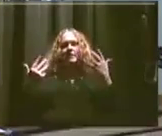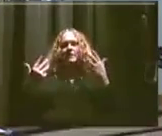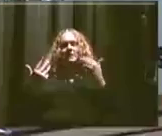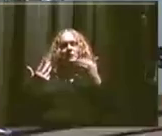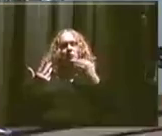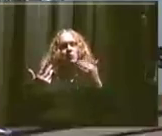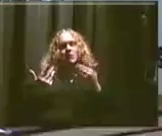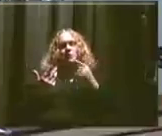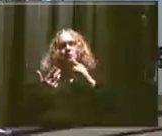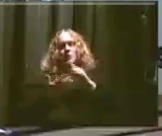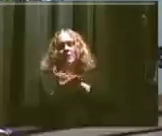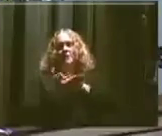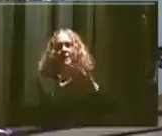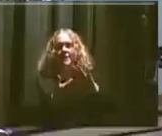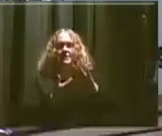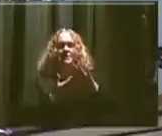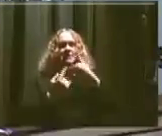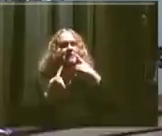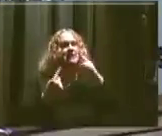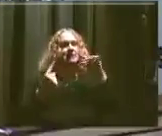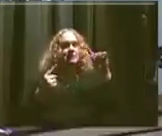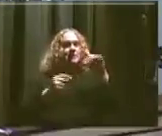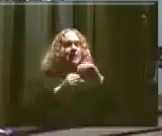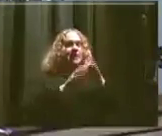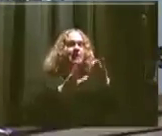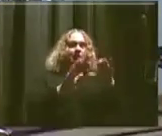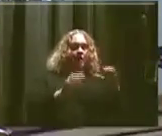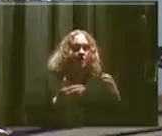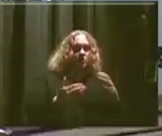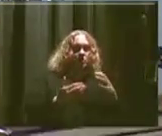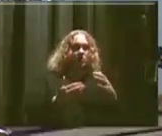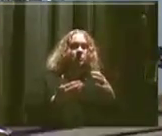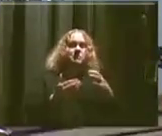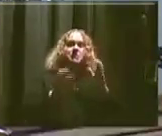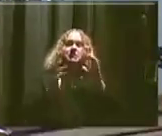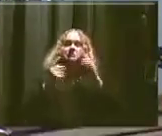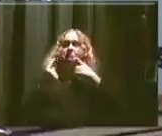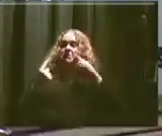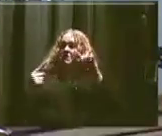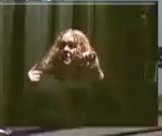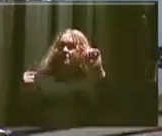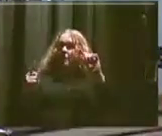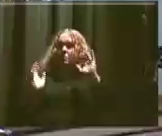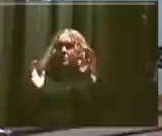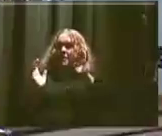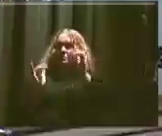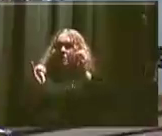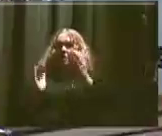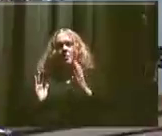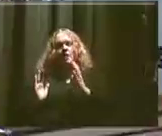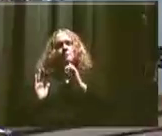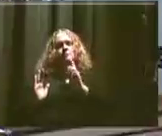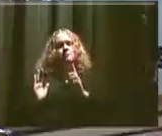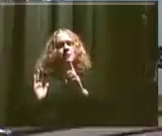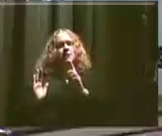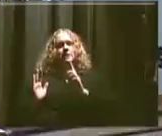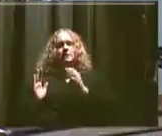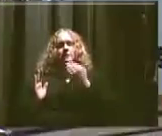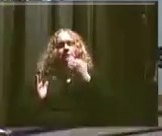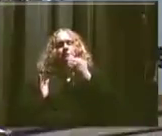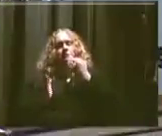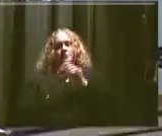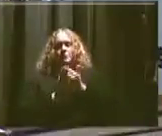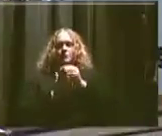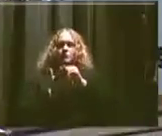well-rounded. He's successful in the classroom, on the basketball court, and just a very well-rounded